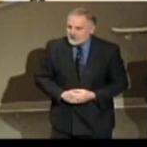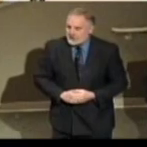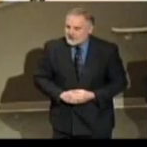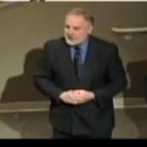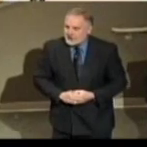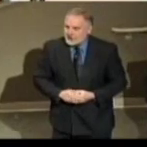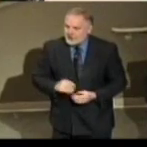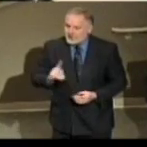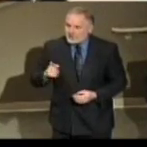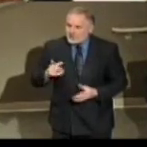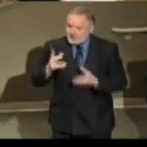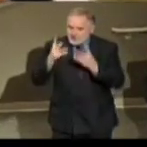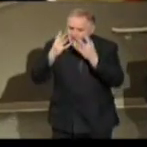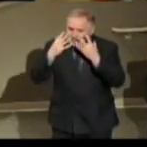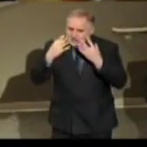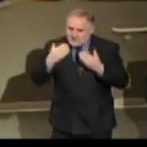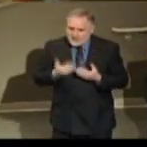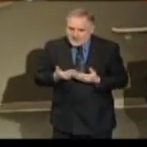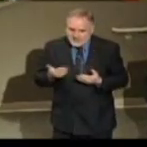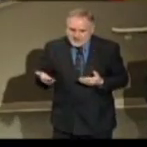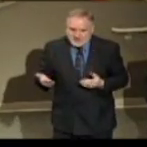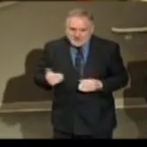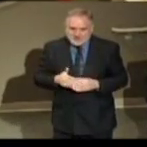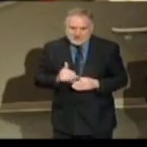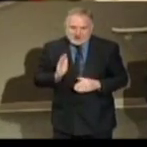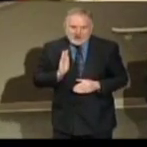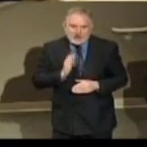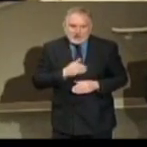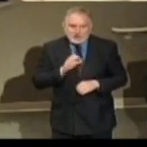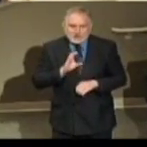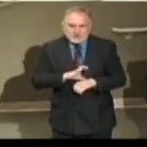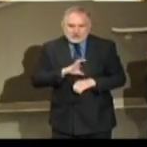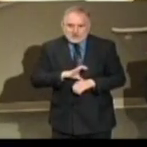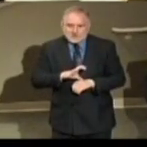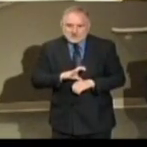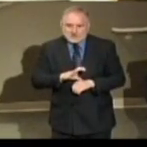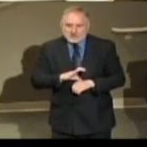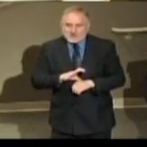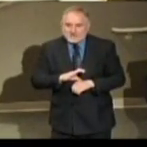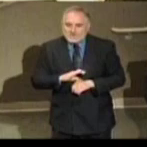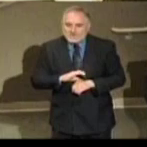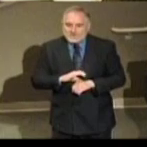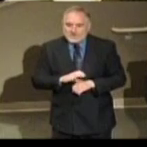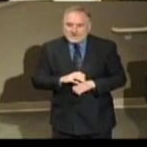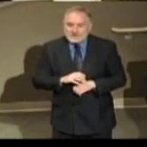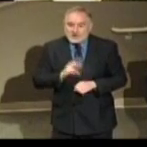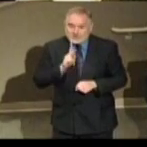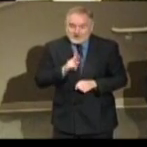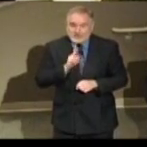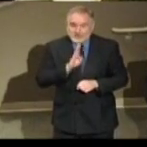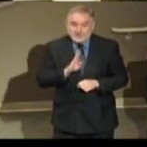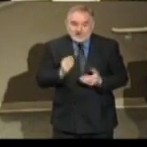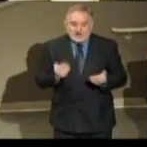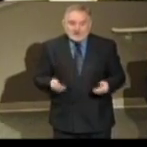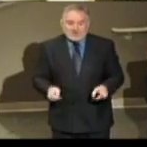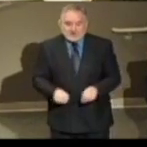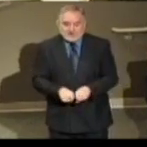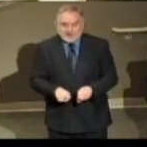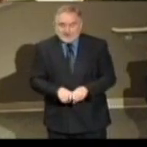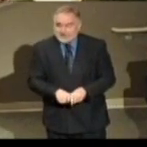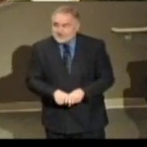You see, one of the tragedies we have today, or there are churches everywhere, and I promise you they'll be in this community as